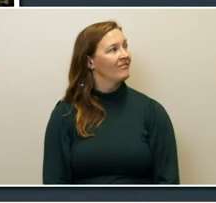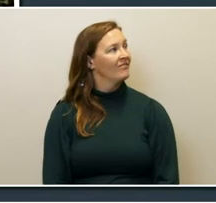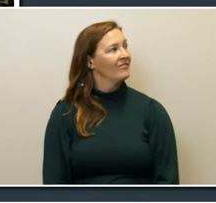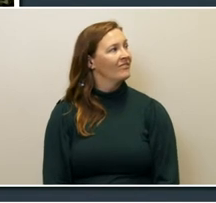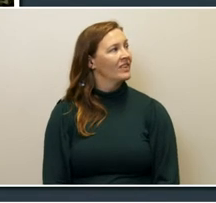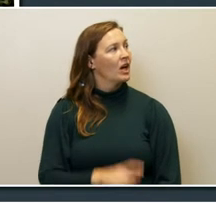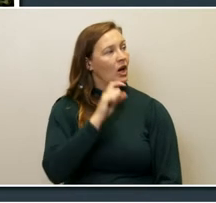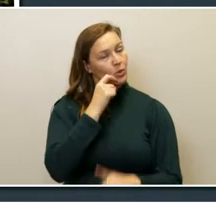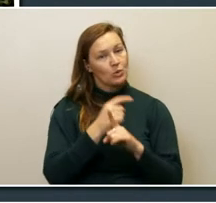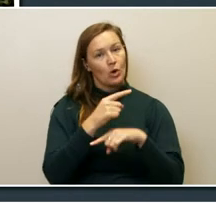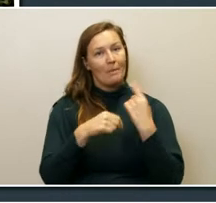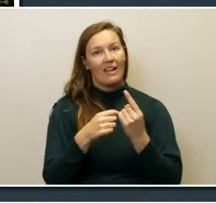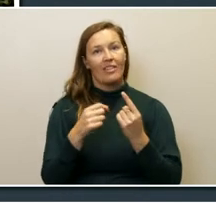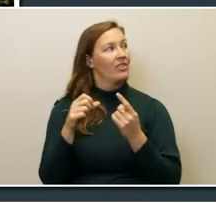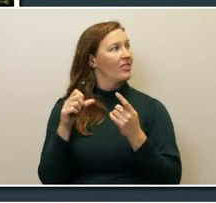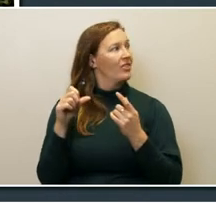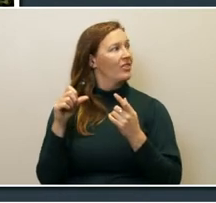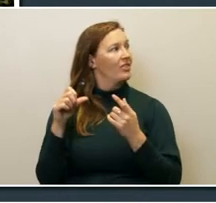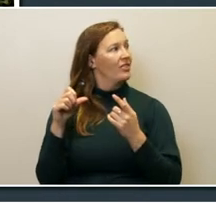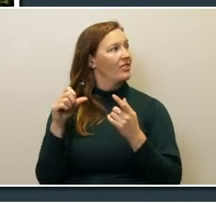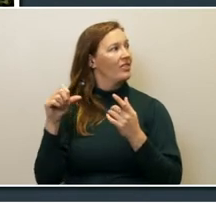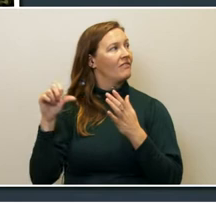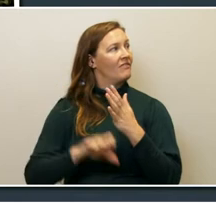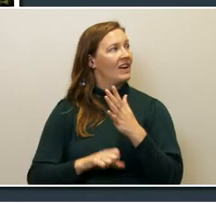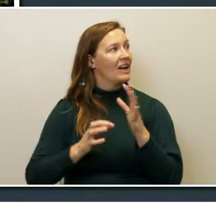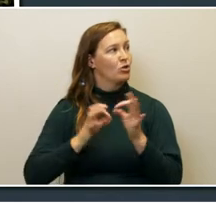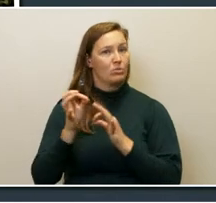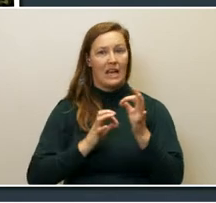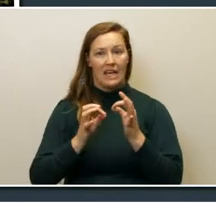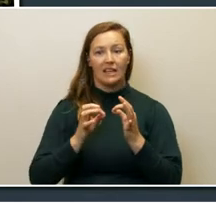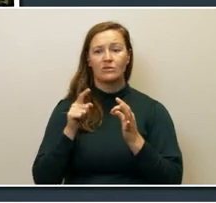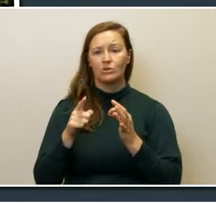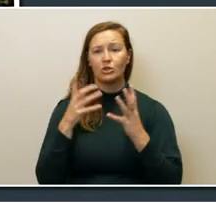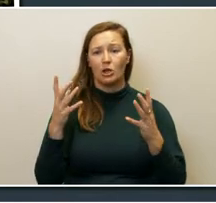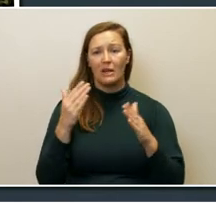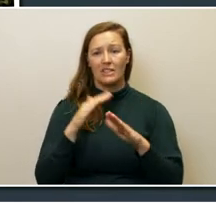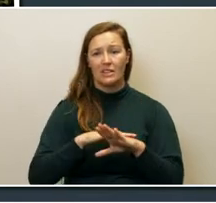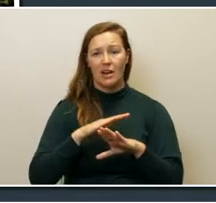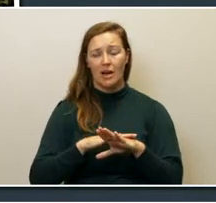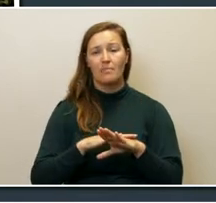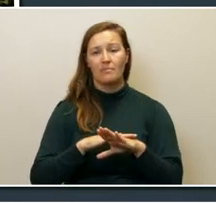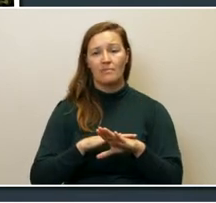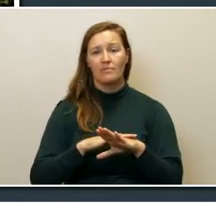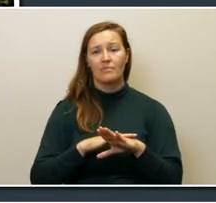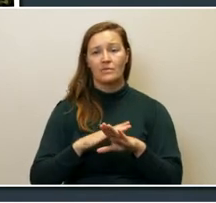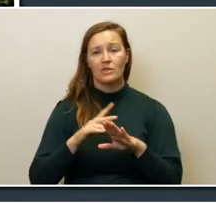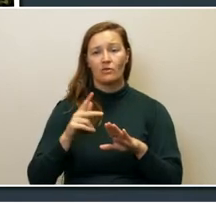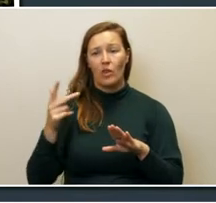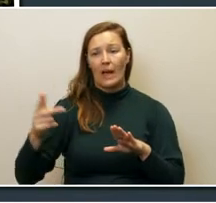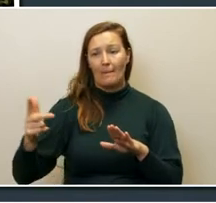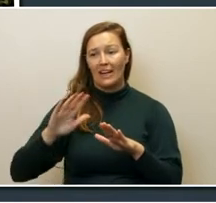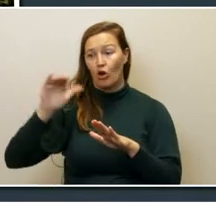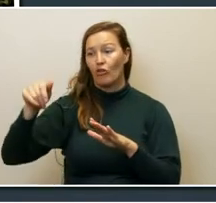I'm going to talk to you about the failed plan that you guys spent so much time on helping us with a car park over the stock